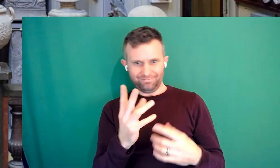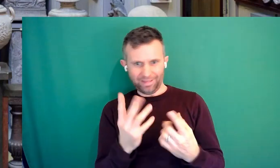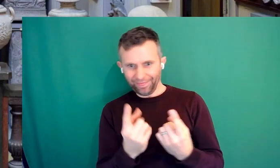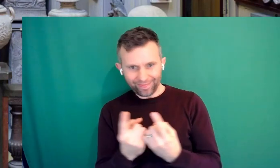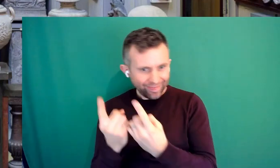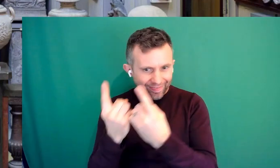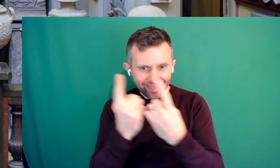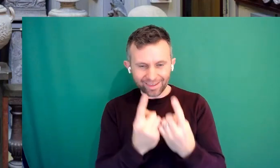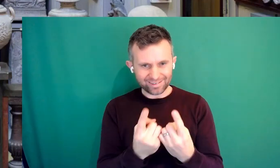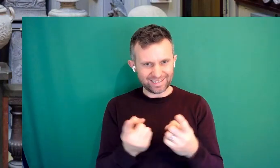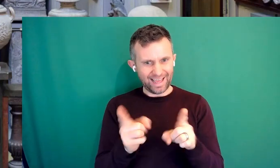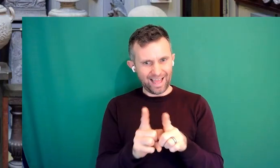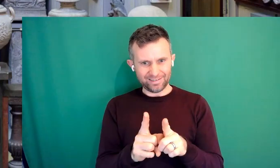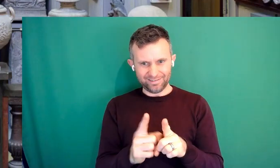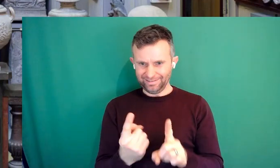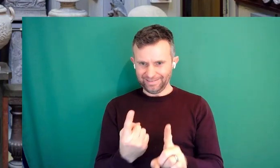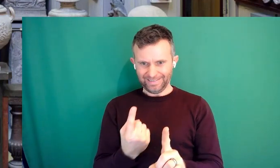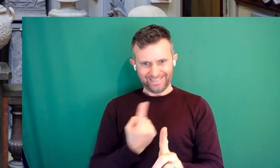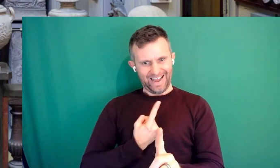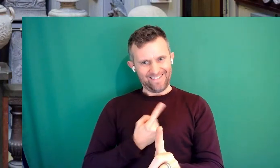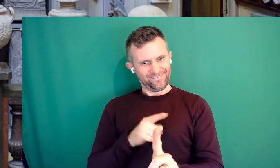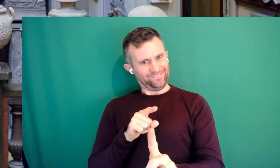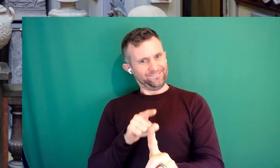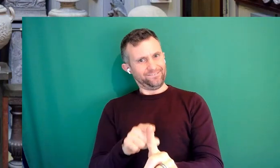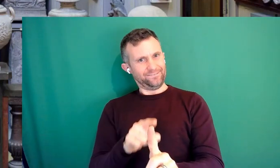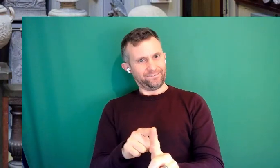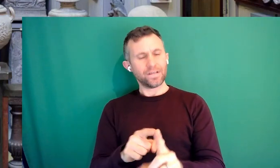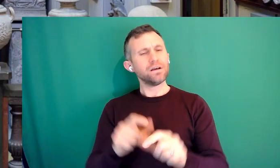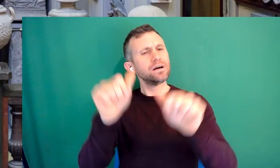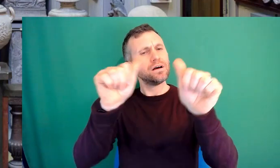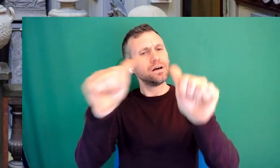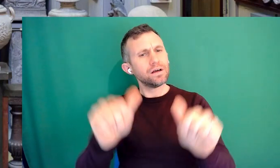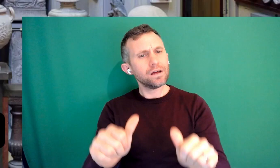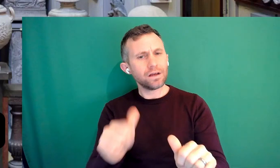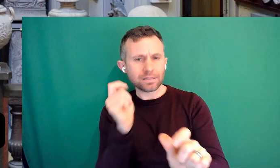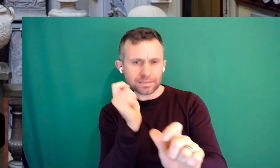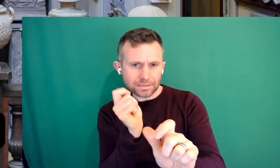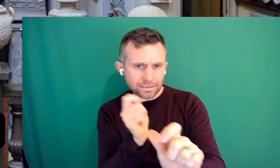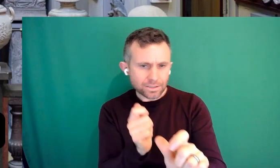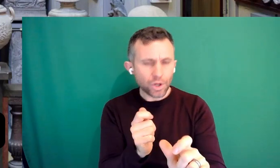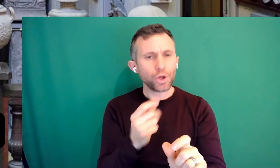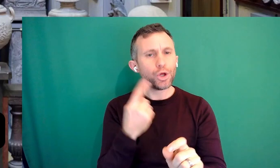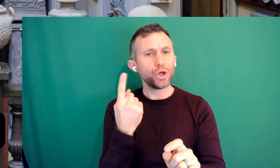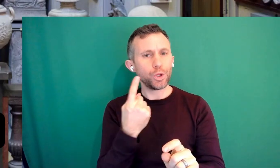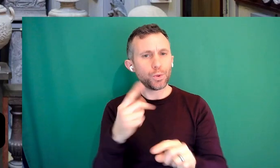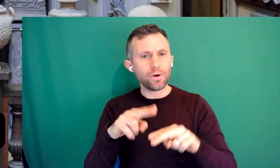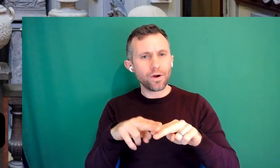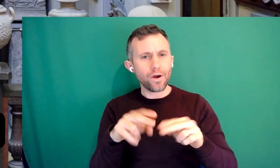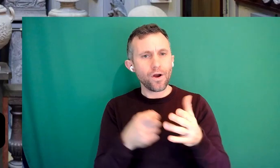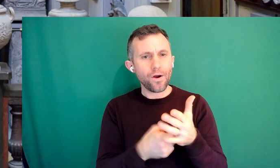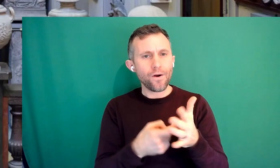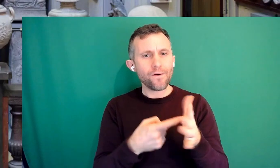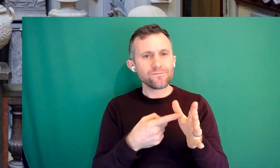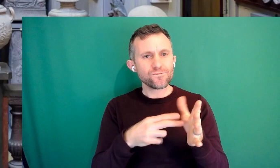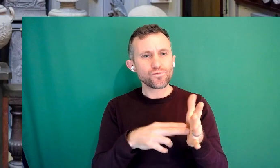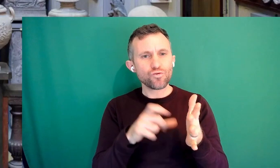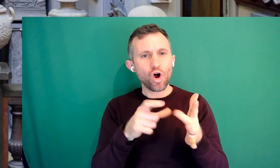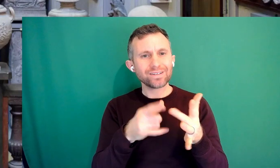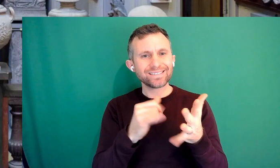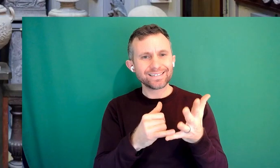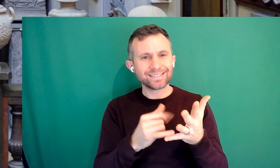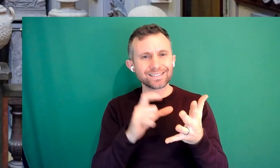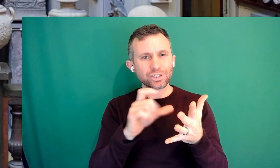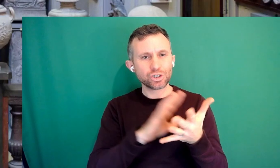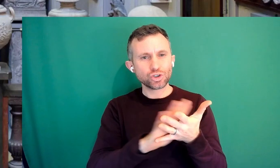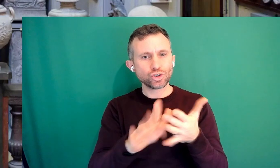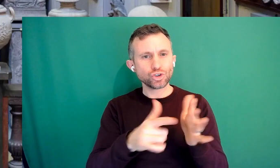The corridor behind Soane has a lower ceiling, and that is because it holds the drawing office, a